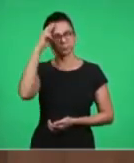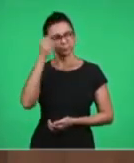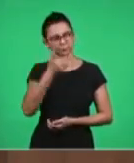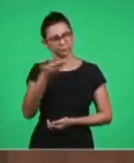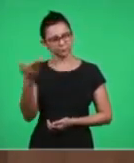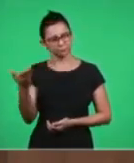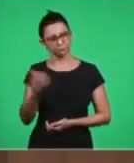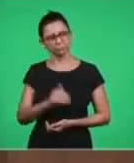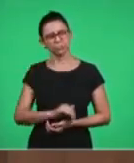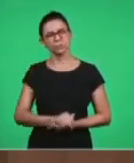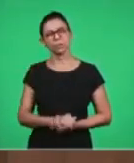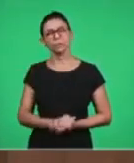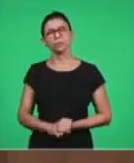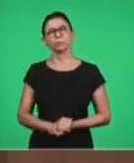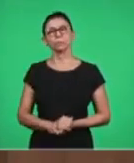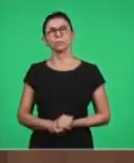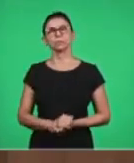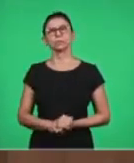My brother, peace to the Lord.